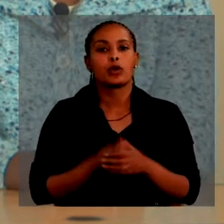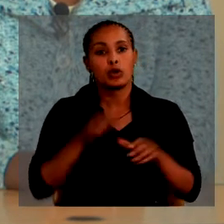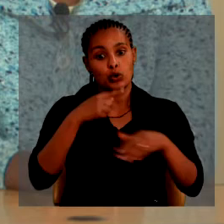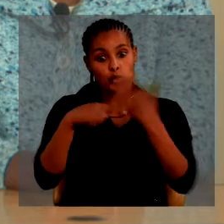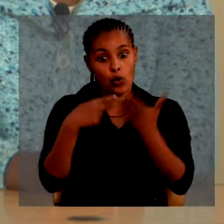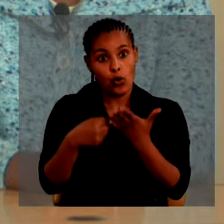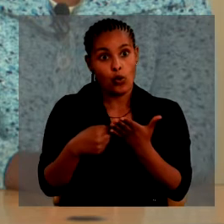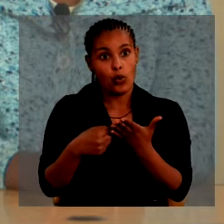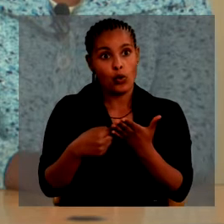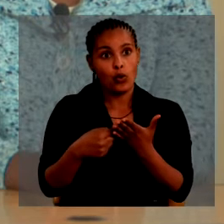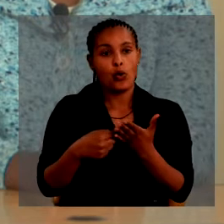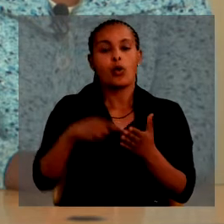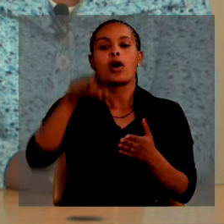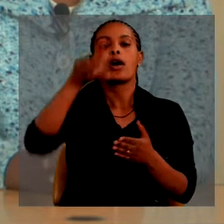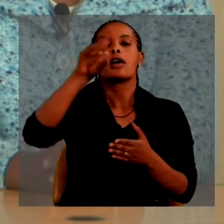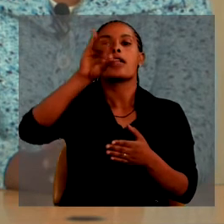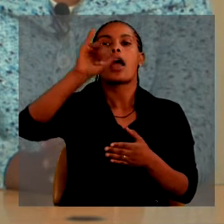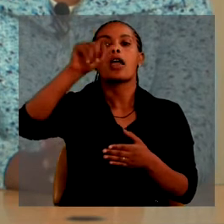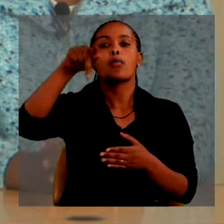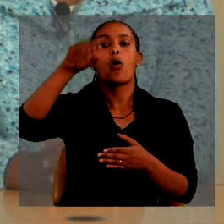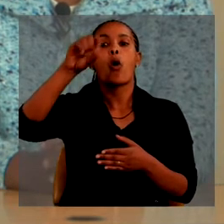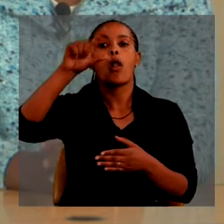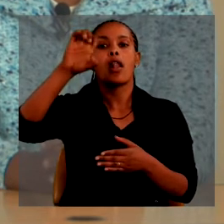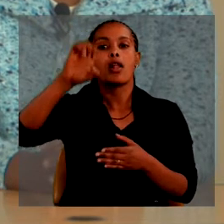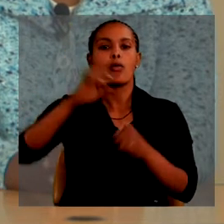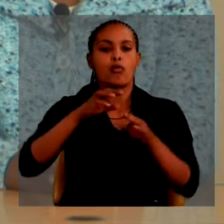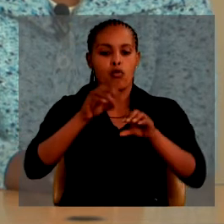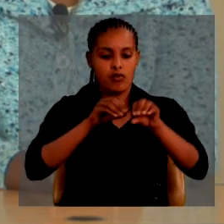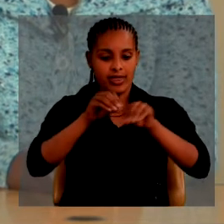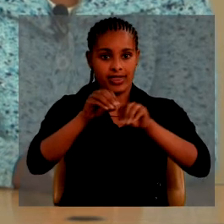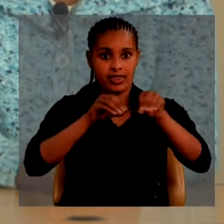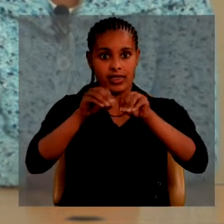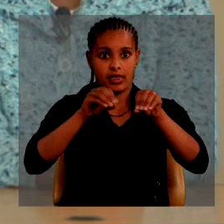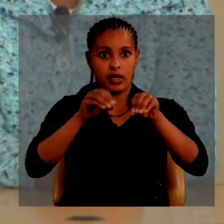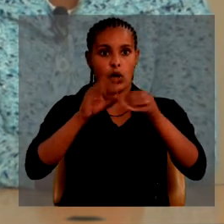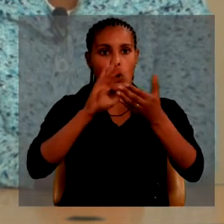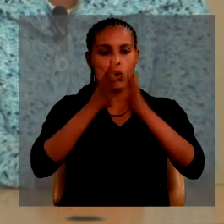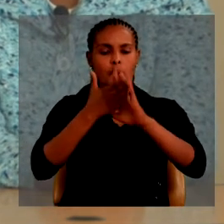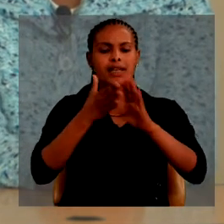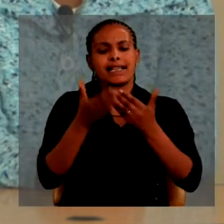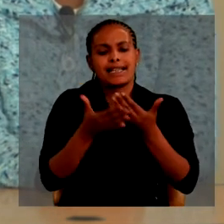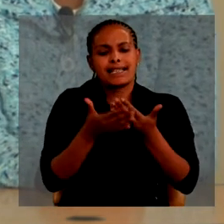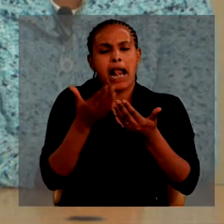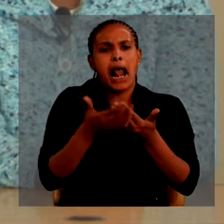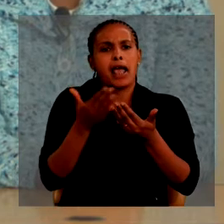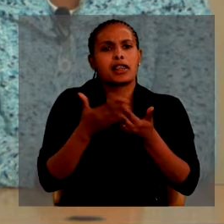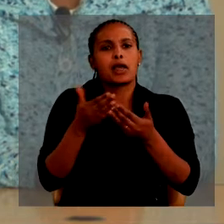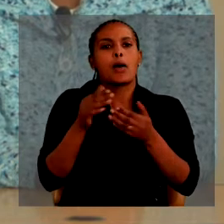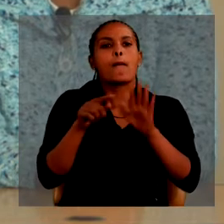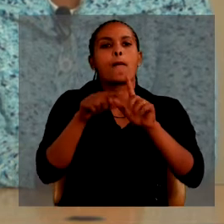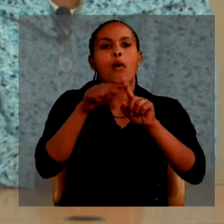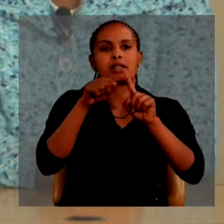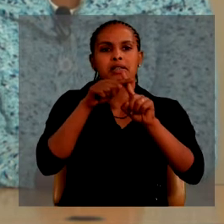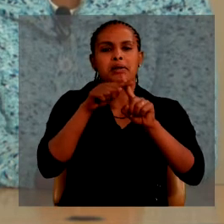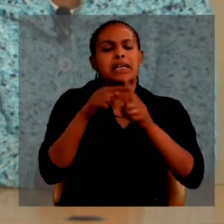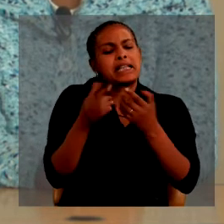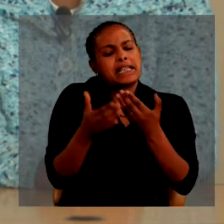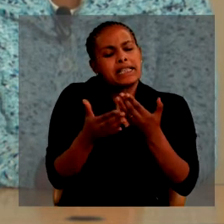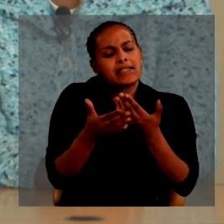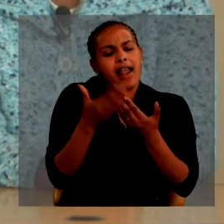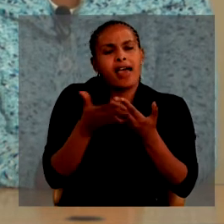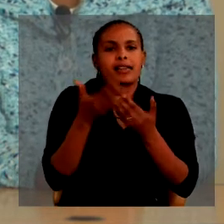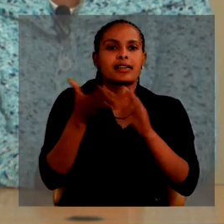So the dipole moment would be slight positive, slight